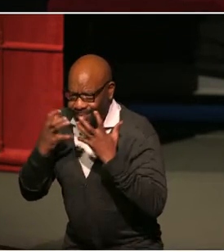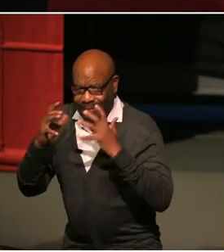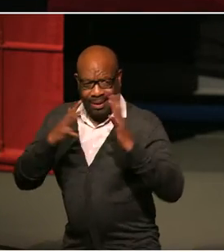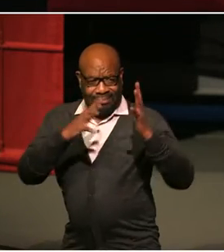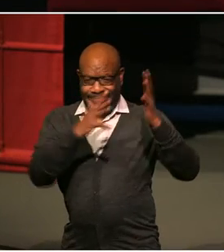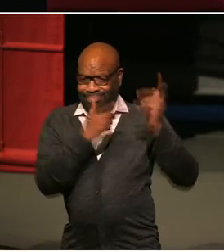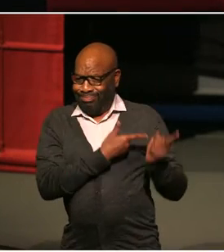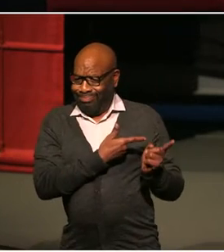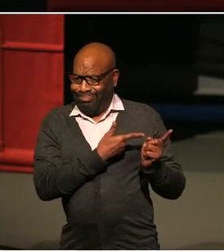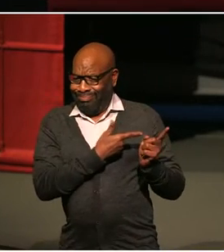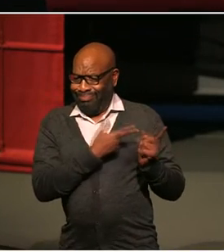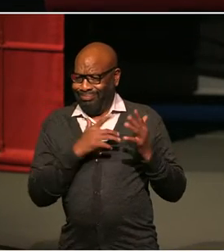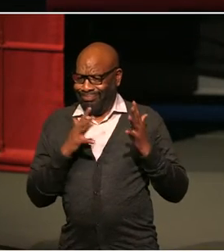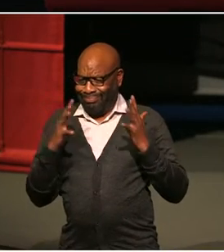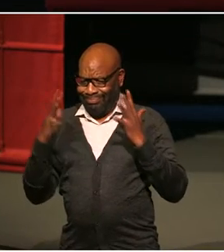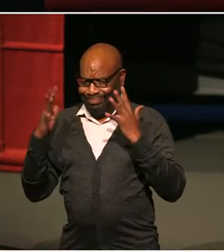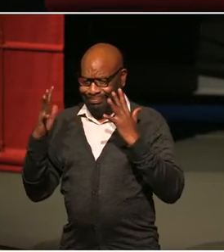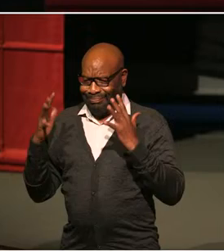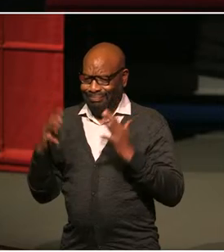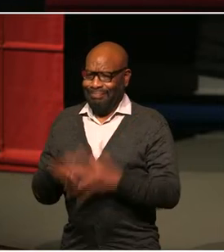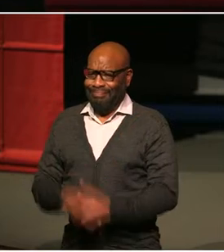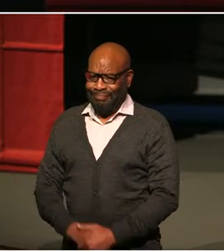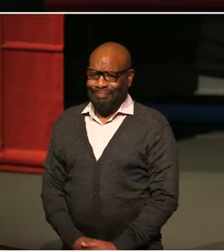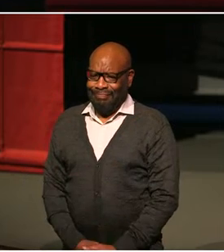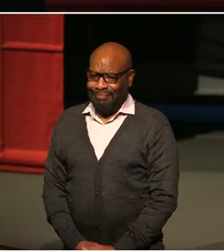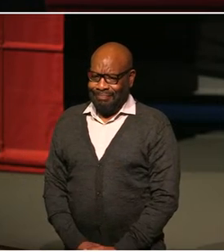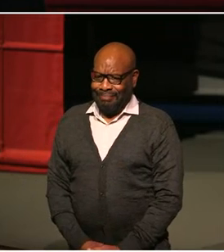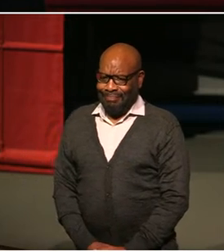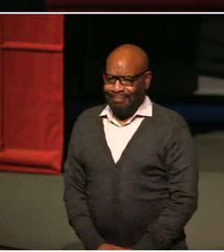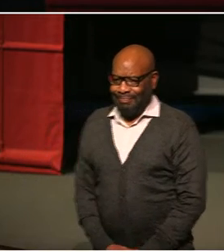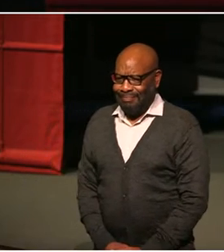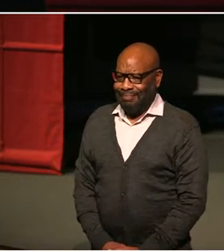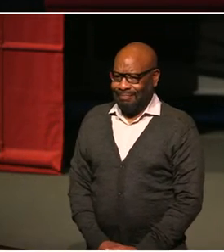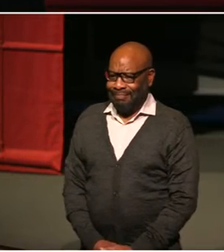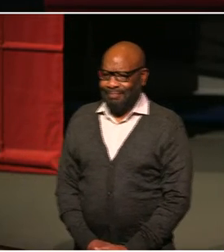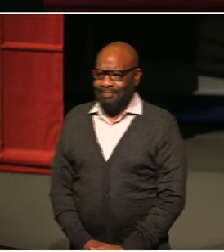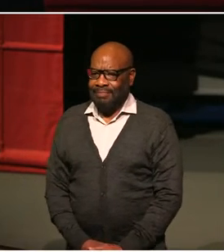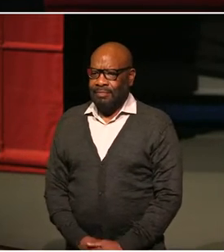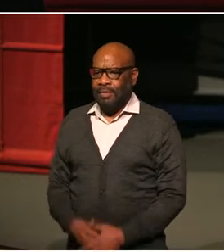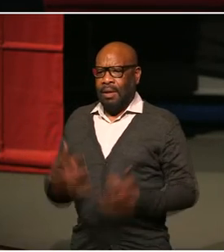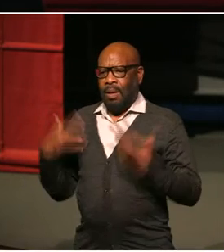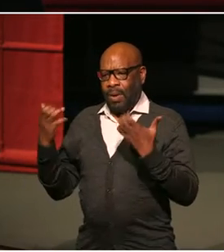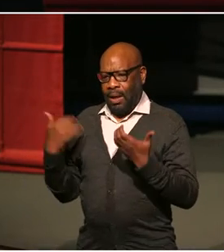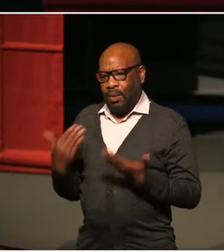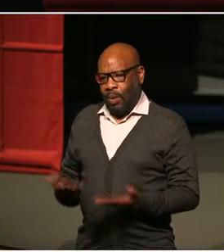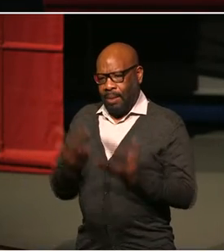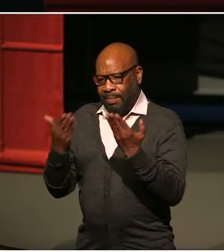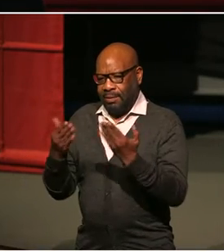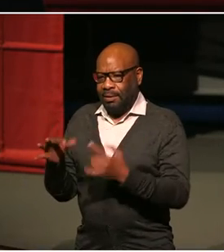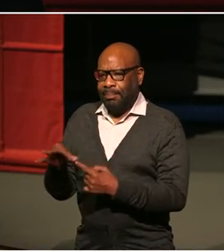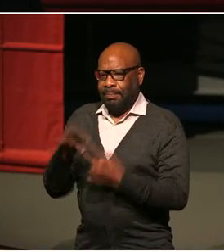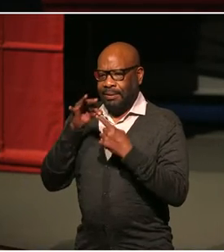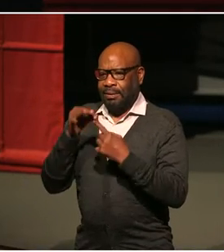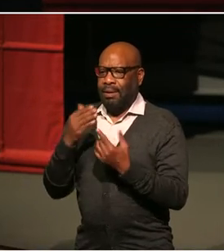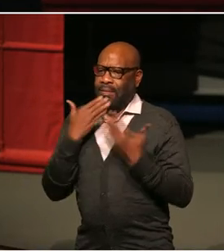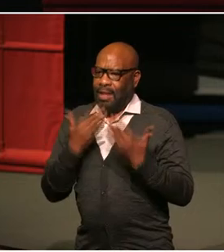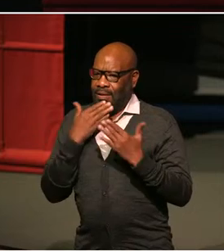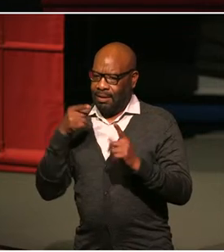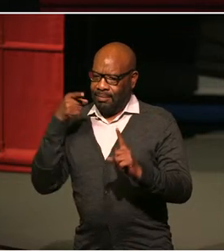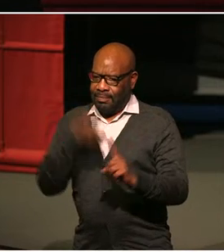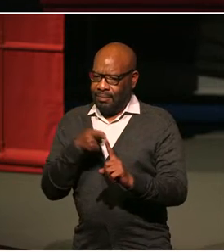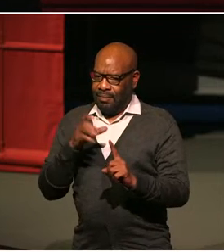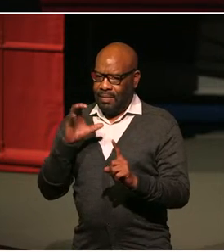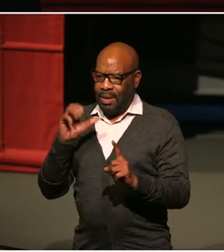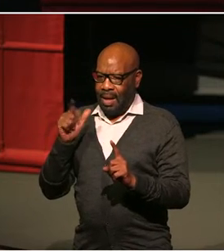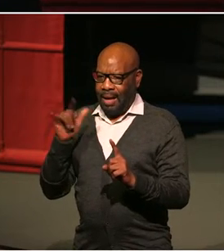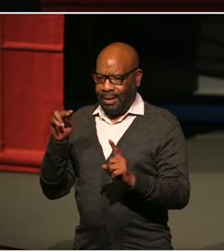incredible. And I want to offer special thanks to you, Kalina, because in addition to